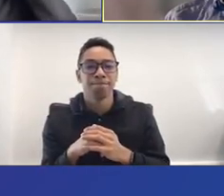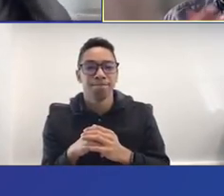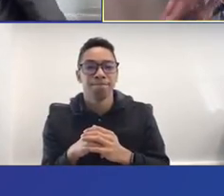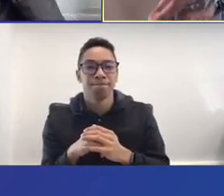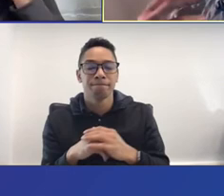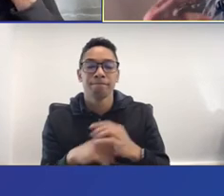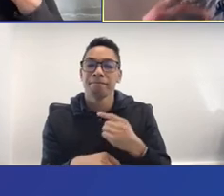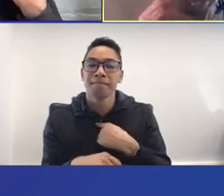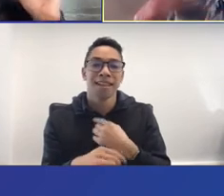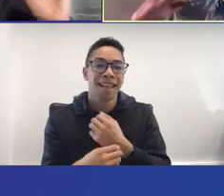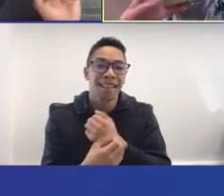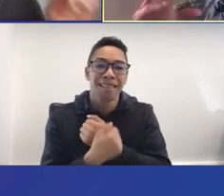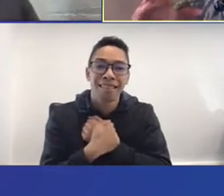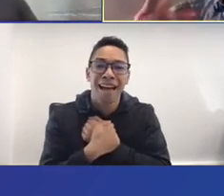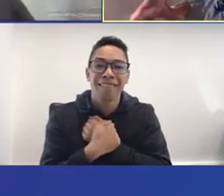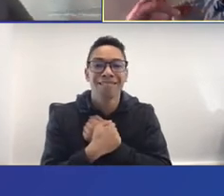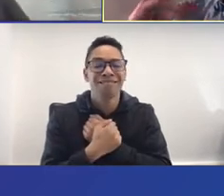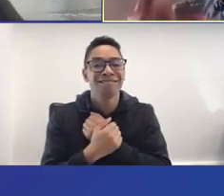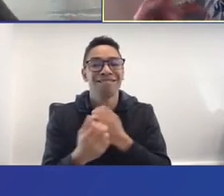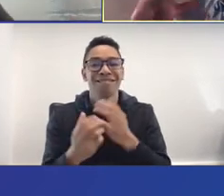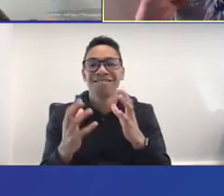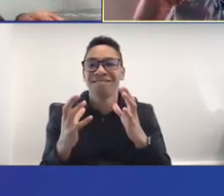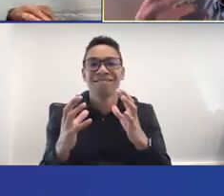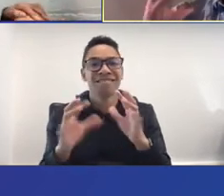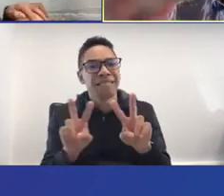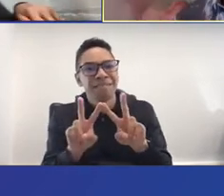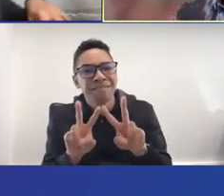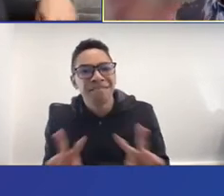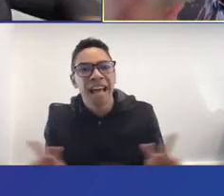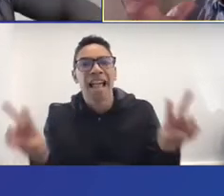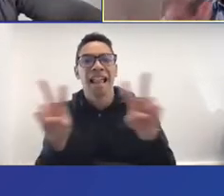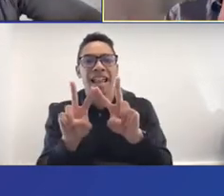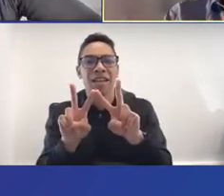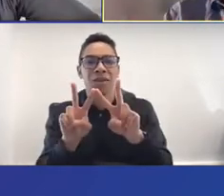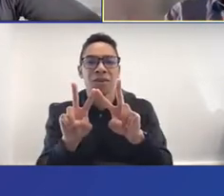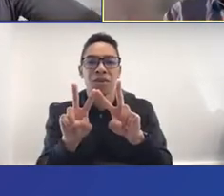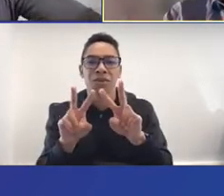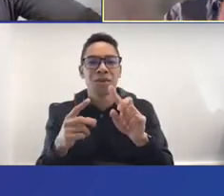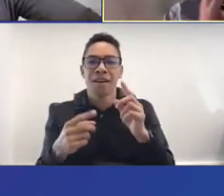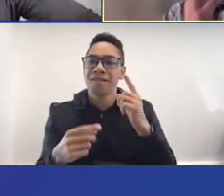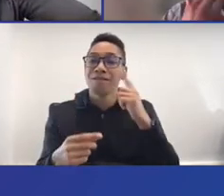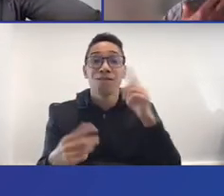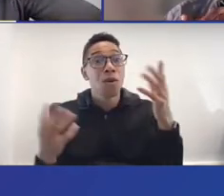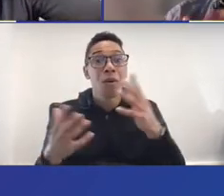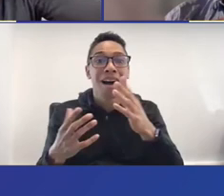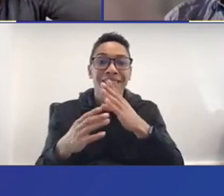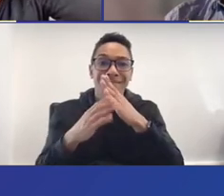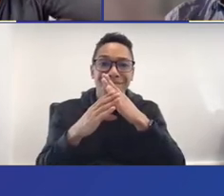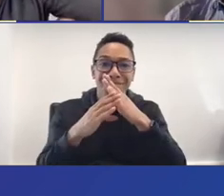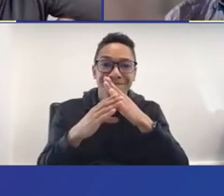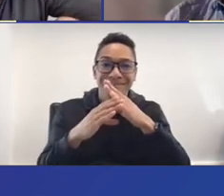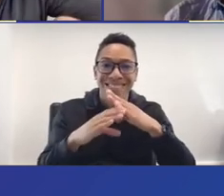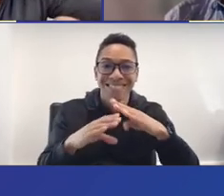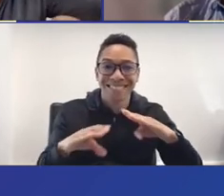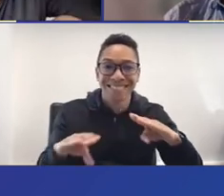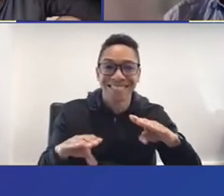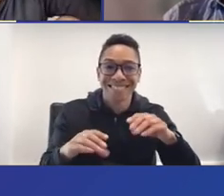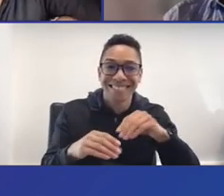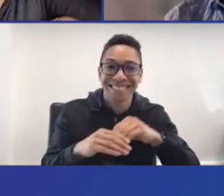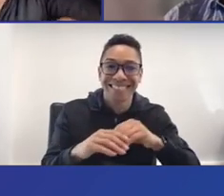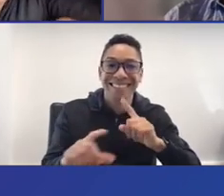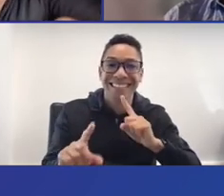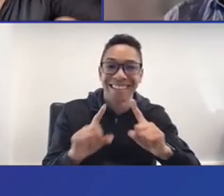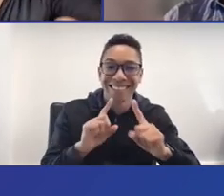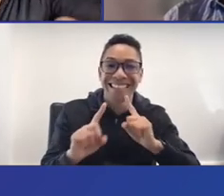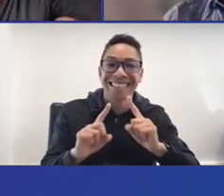I love that there's the value that have silence in this conversation. It's so refreshing to me.